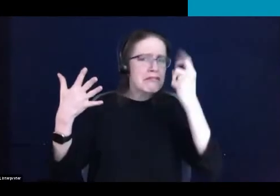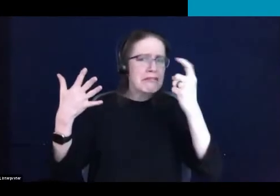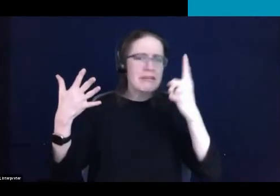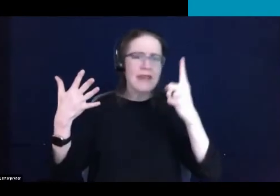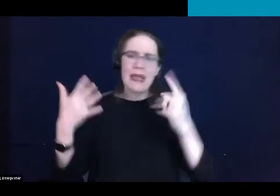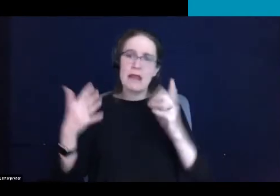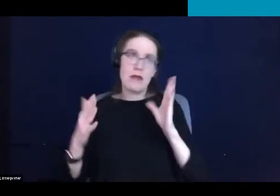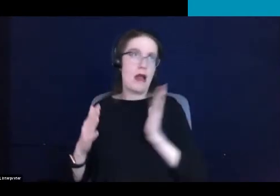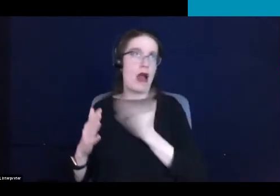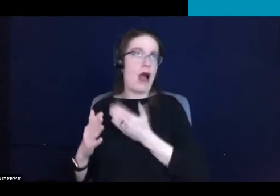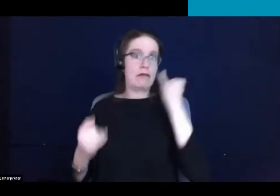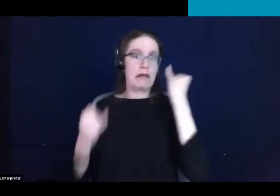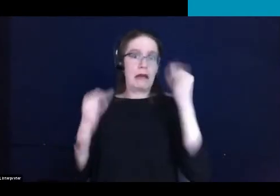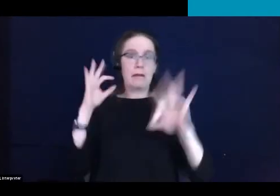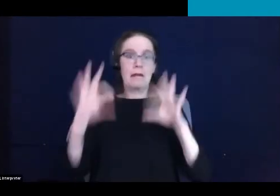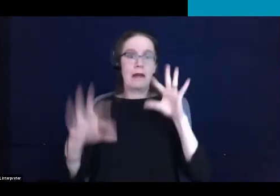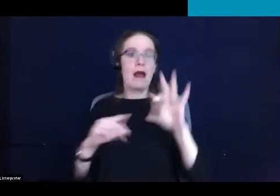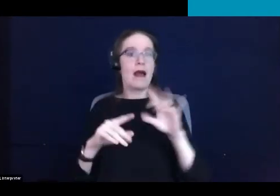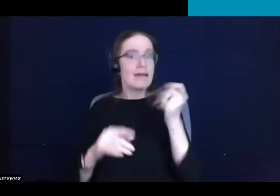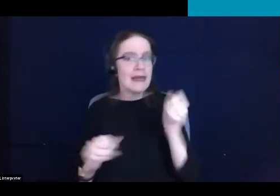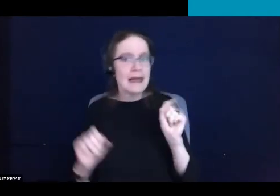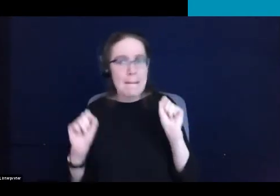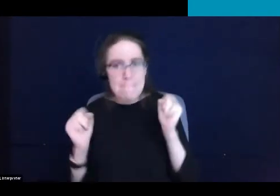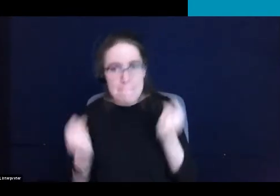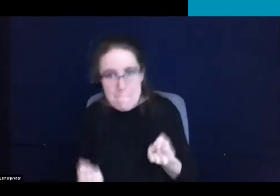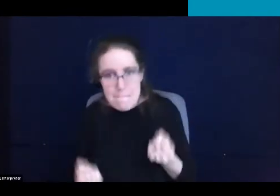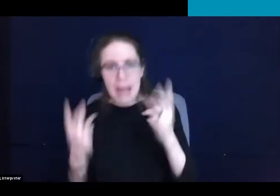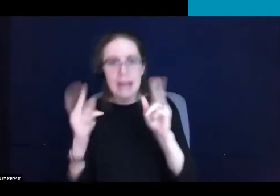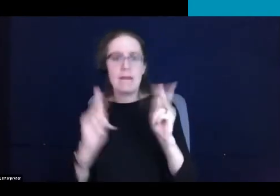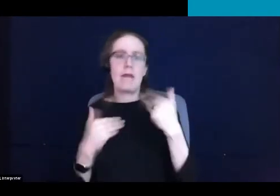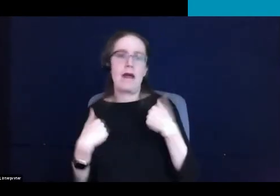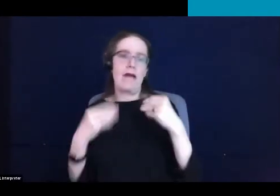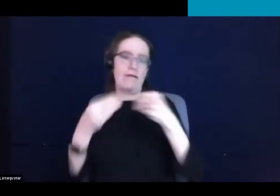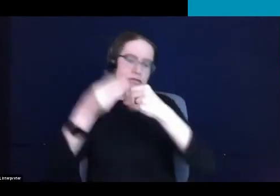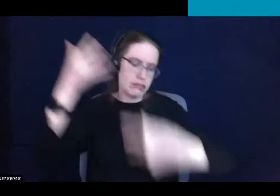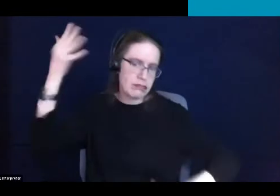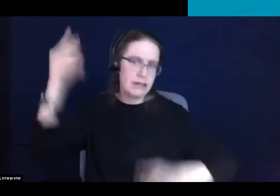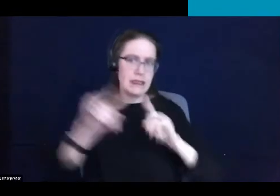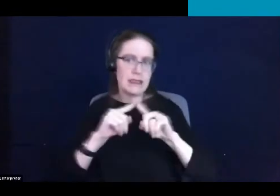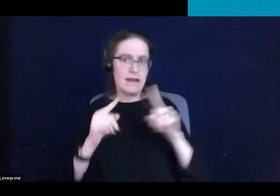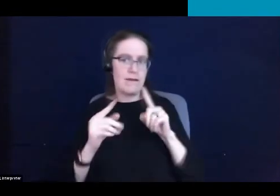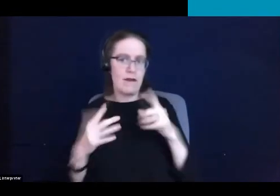people have that you can uplift for them.